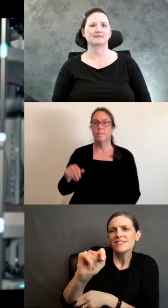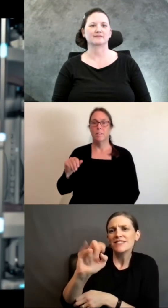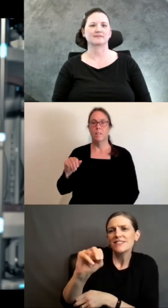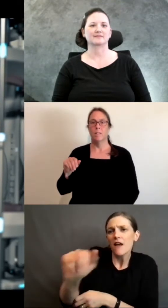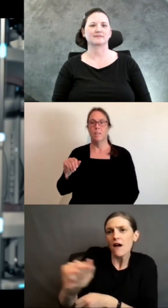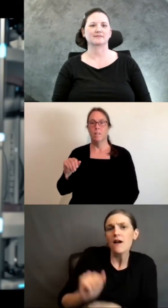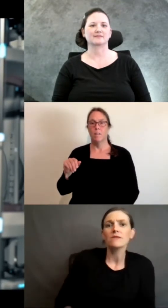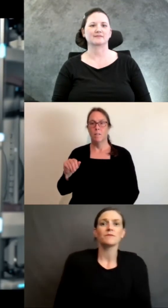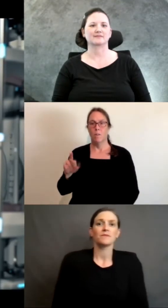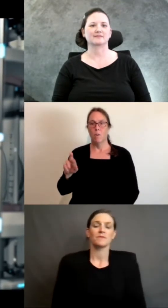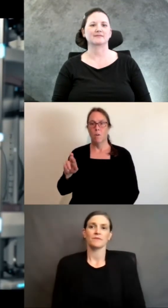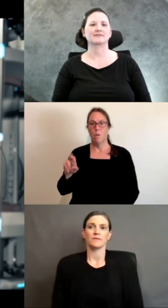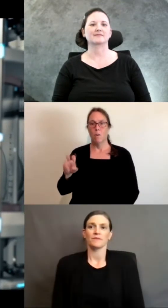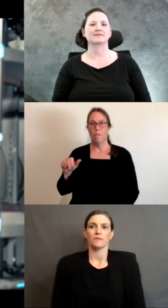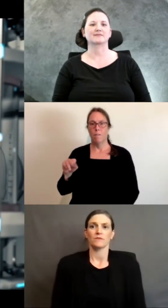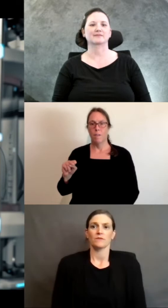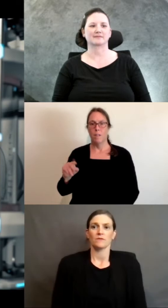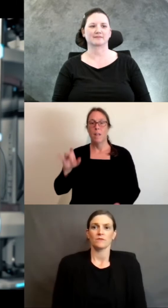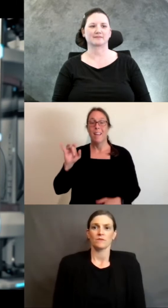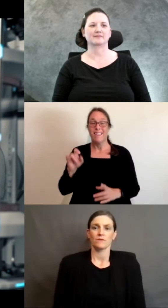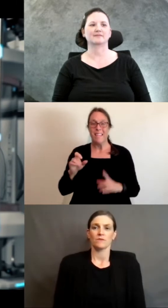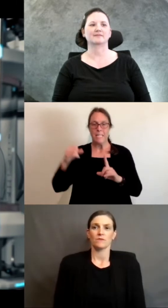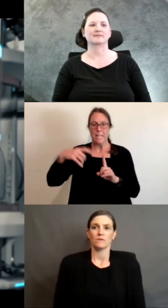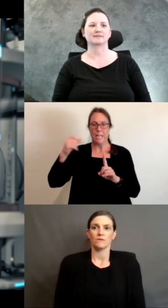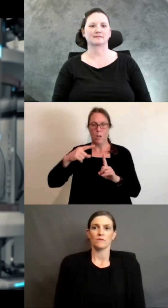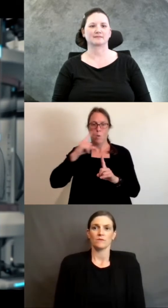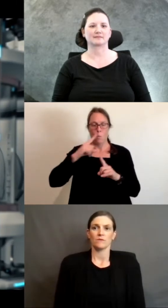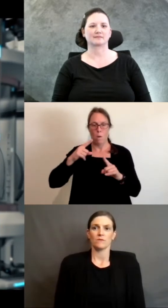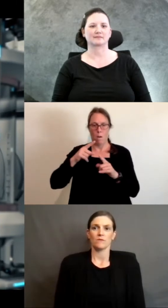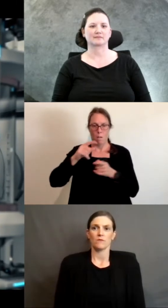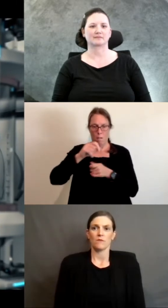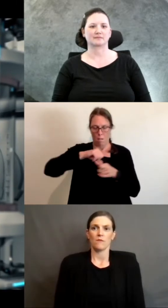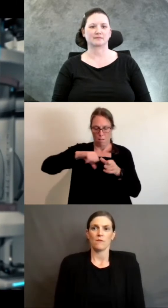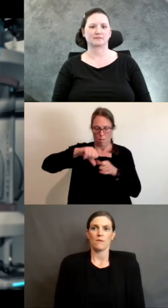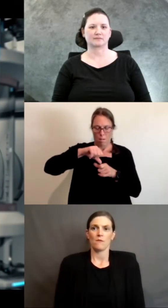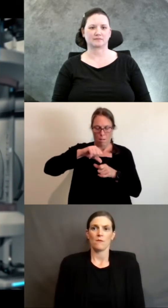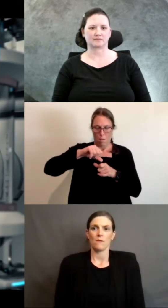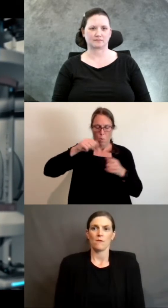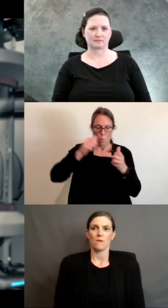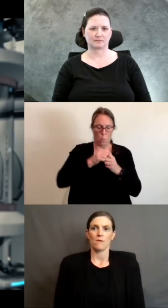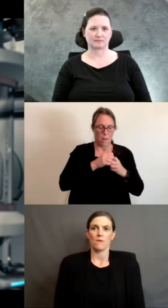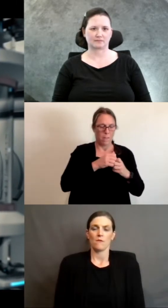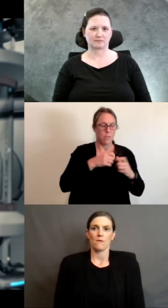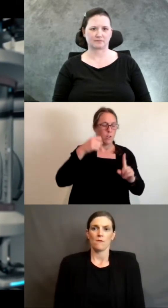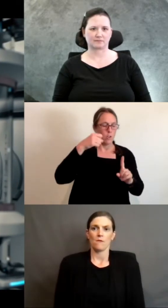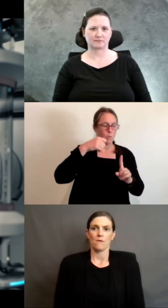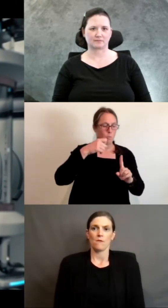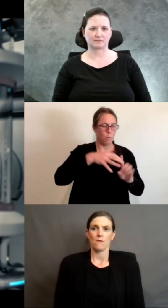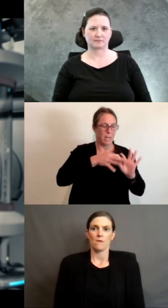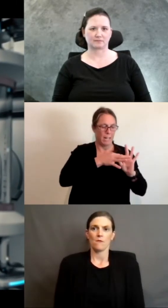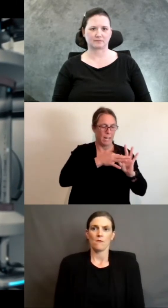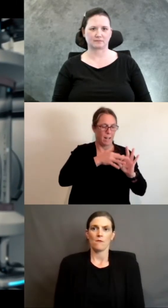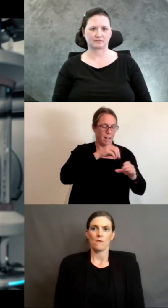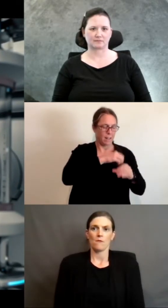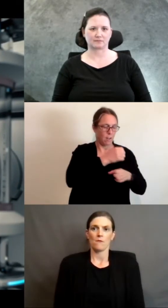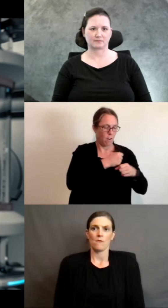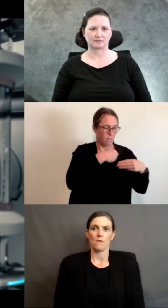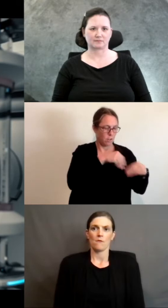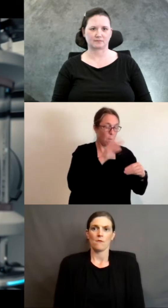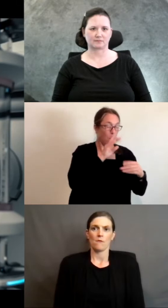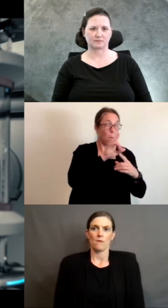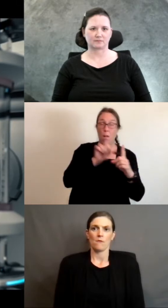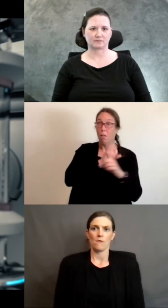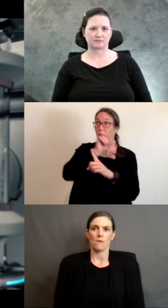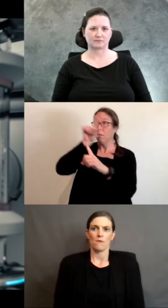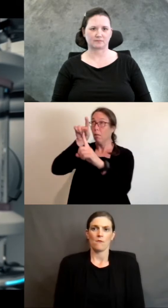triangulate with the relay at the coffee shop, jam the ship's navigation and accessibility systems, and in